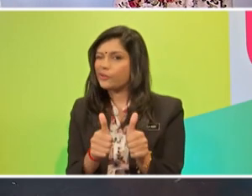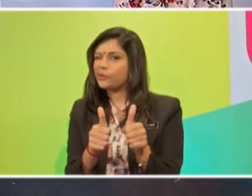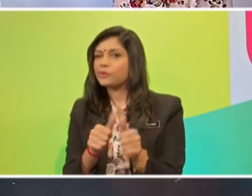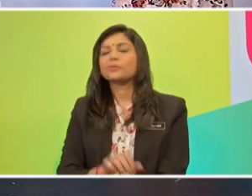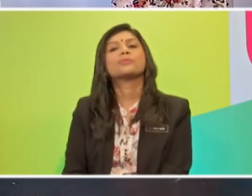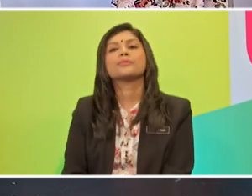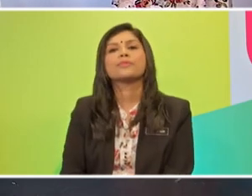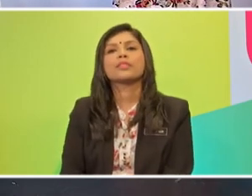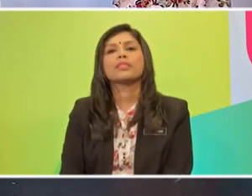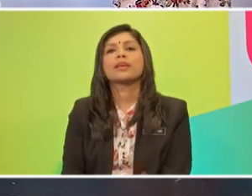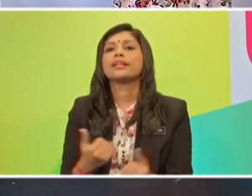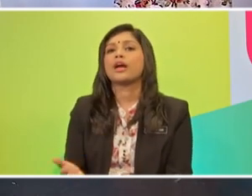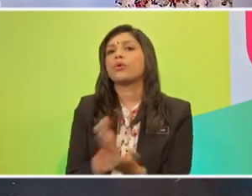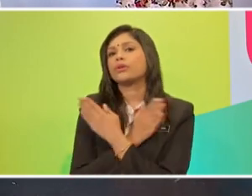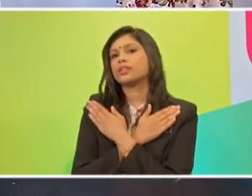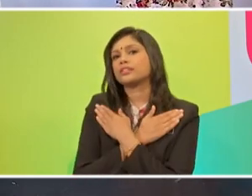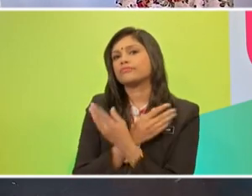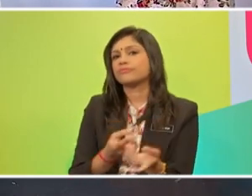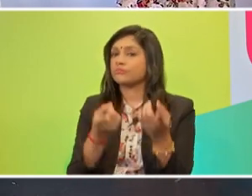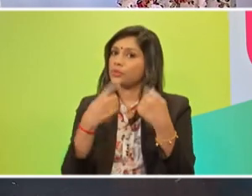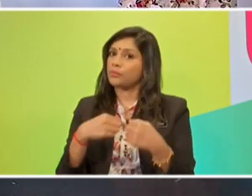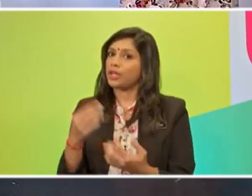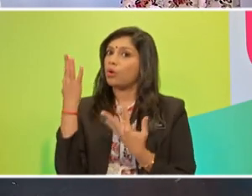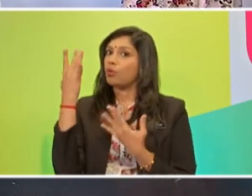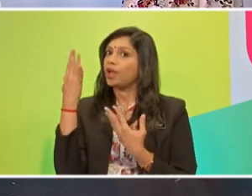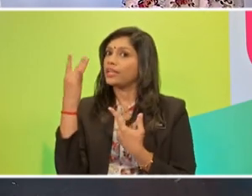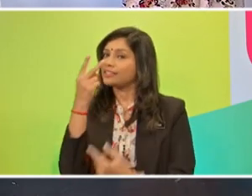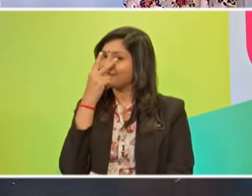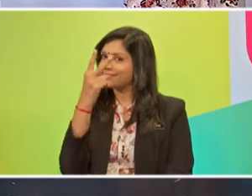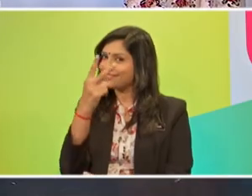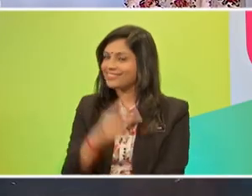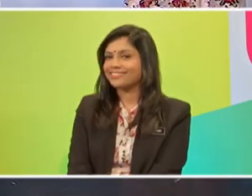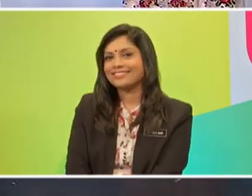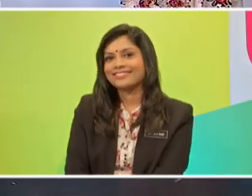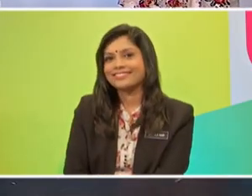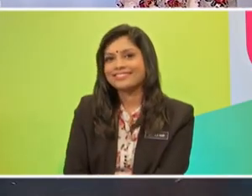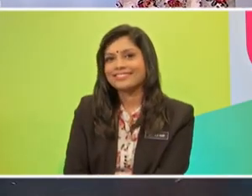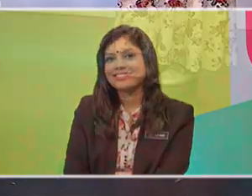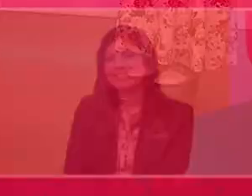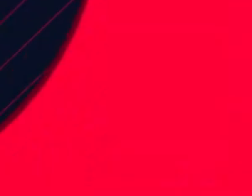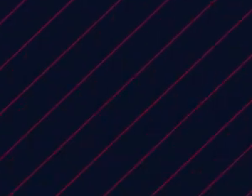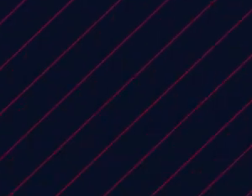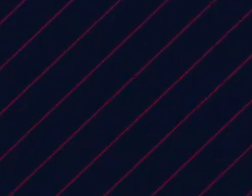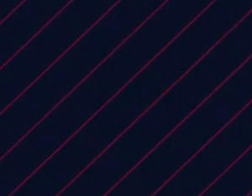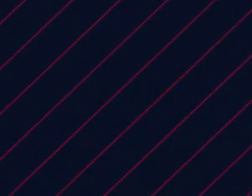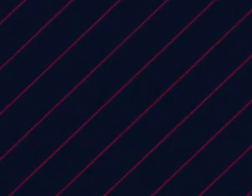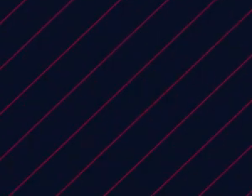a short break and be back to you for Preschool on DidikTV KPM.